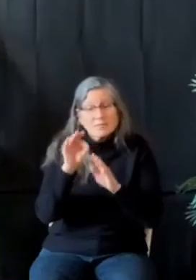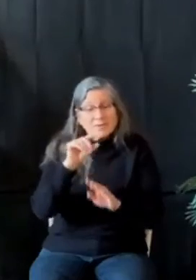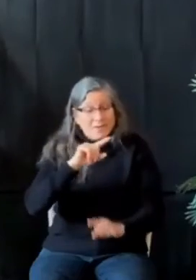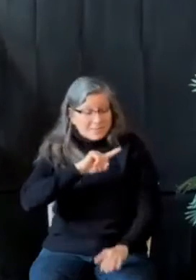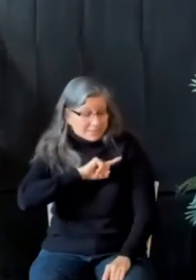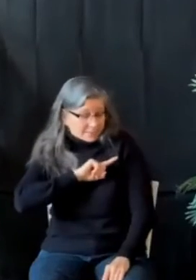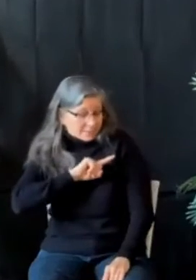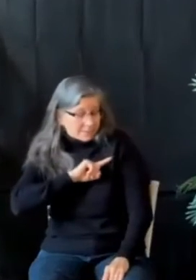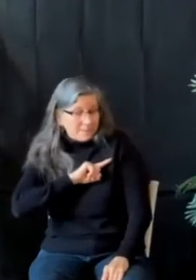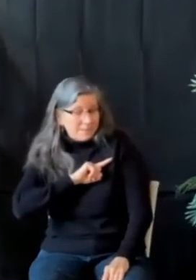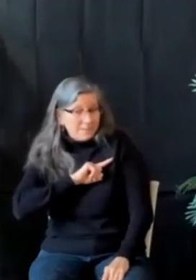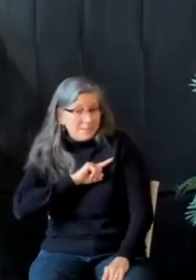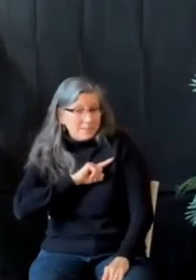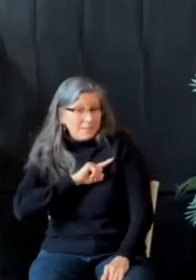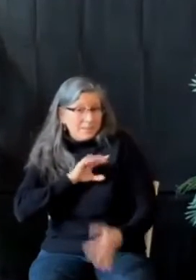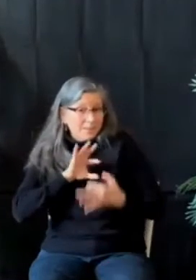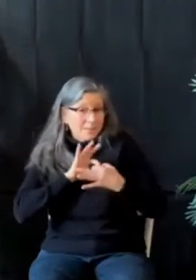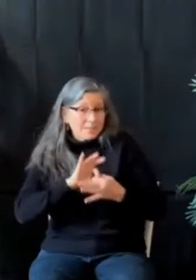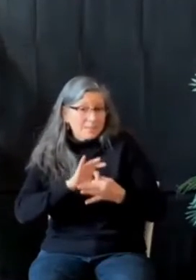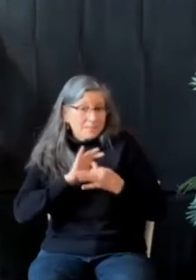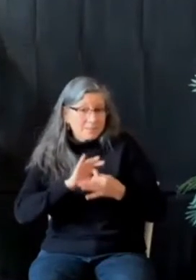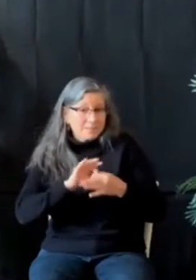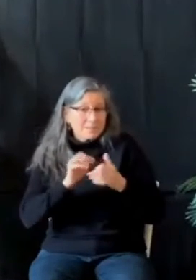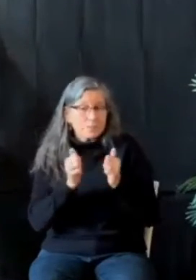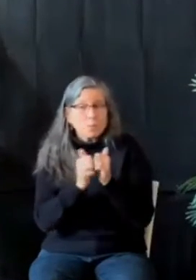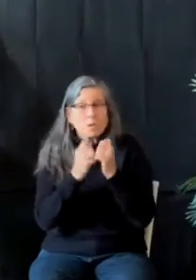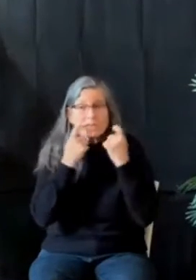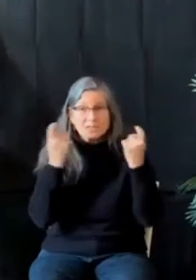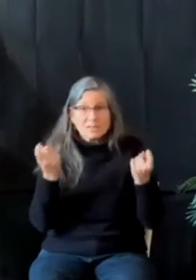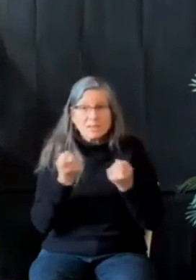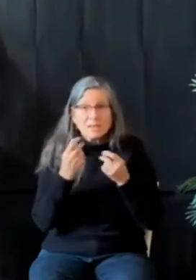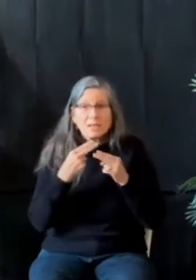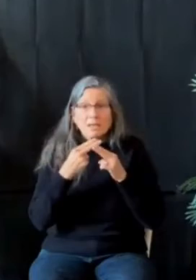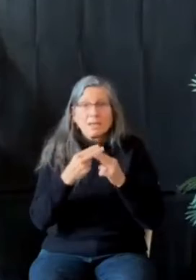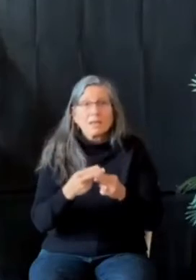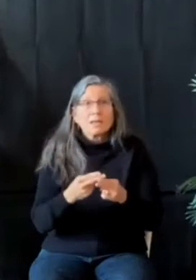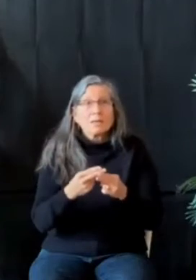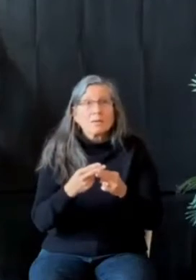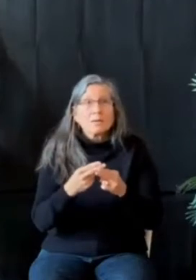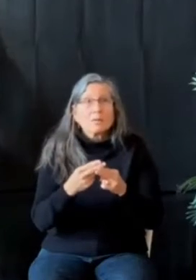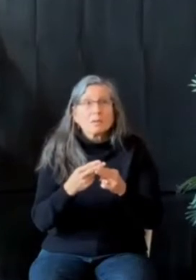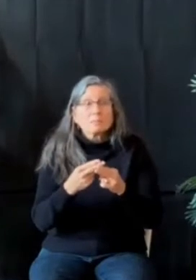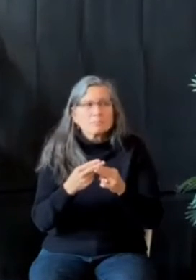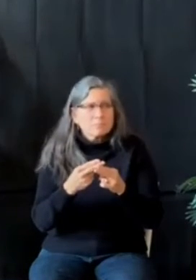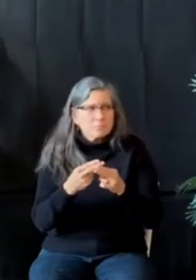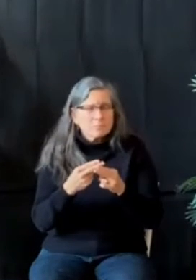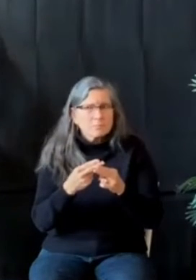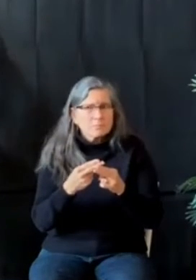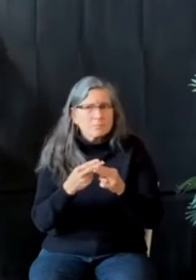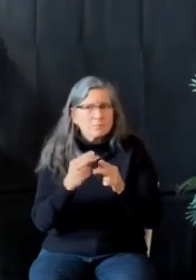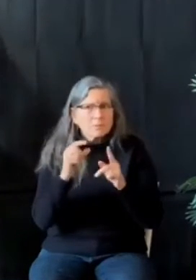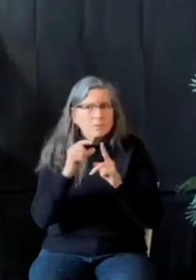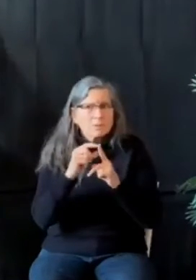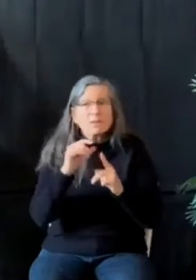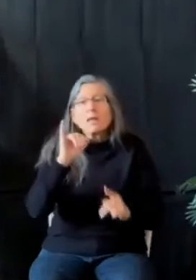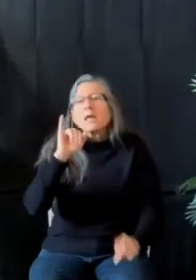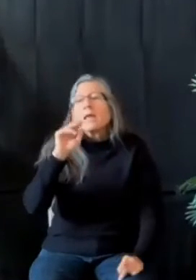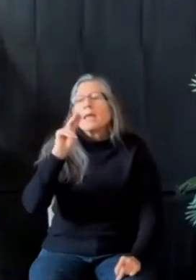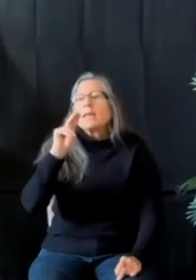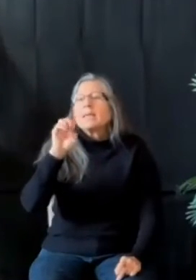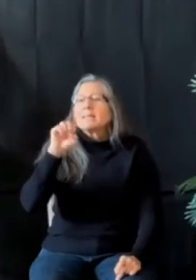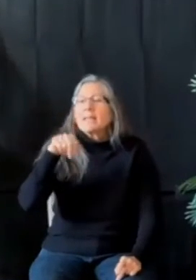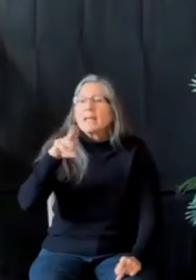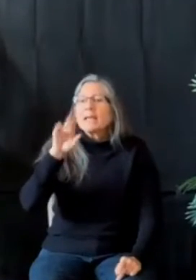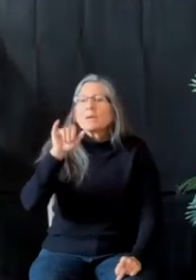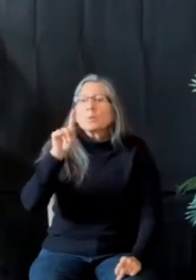guilt, and guilt associated with sin. It's called iniquity. Anytime you see the word iniquity in the